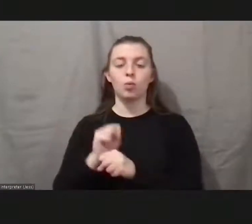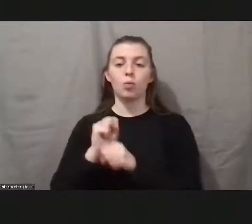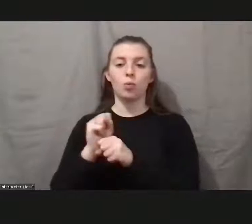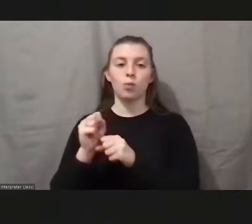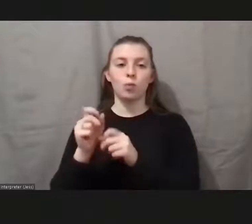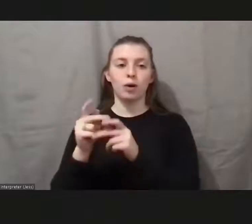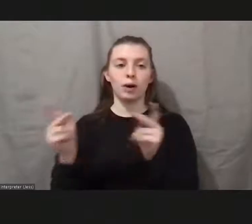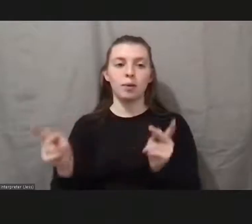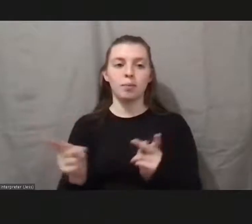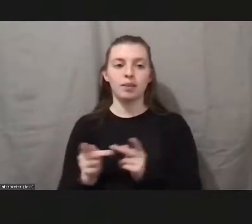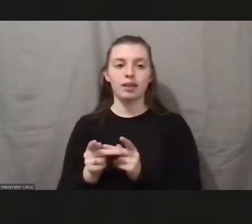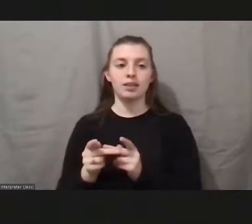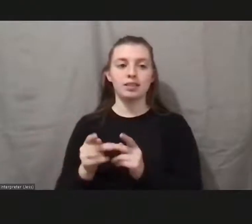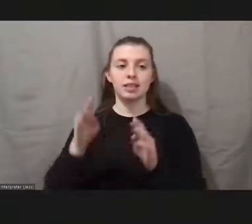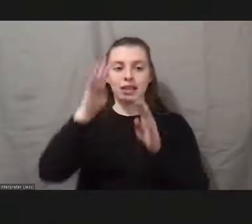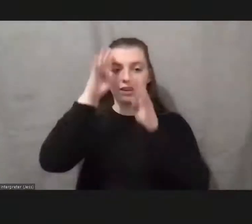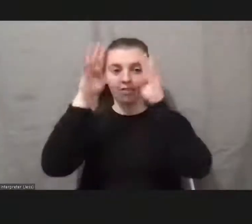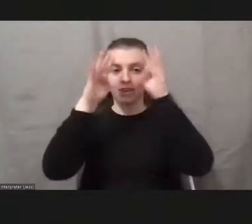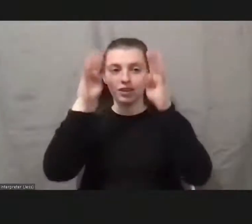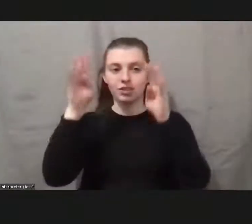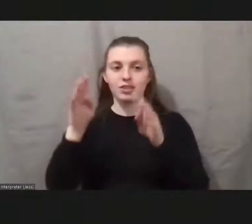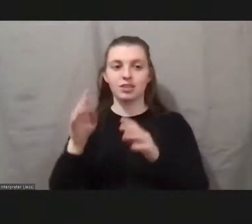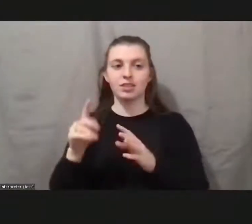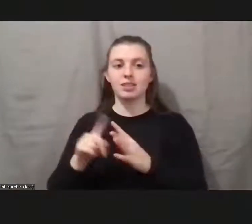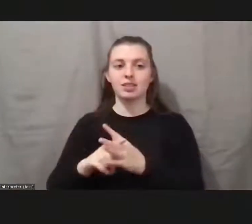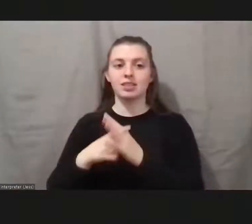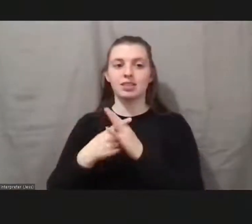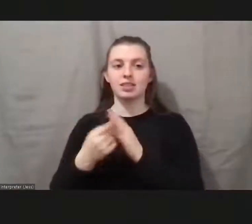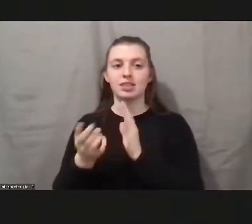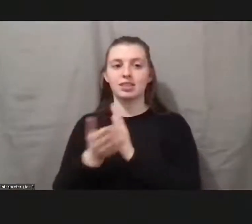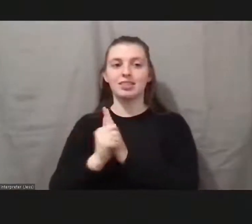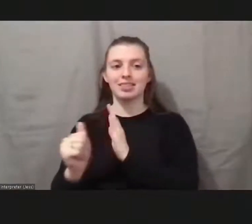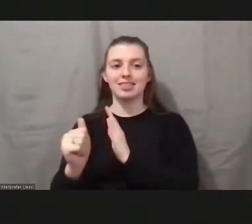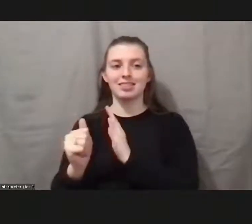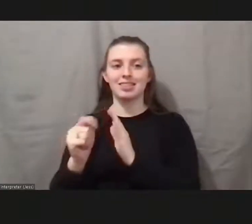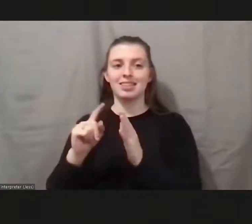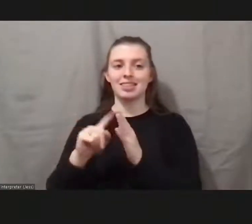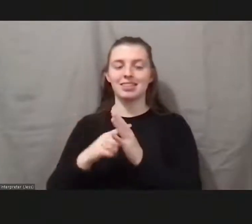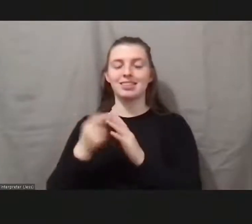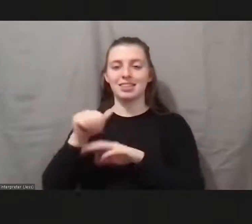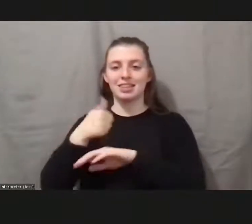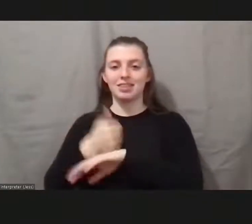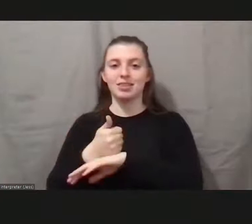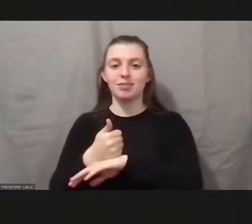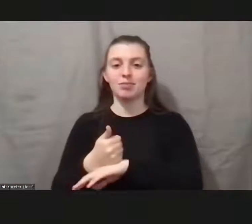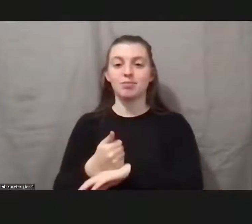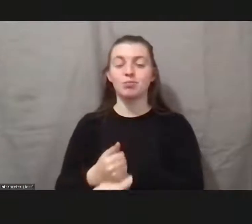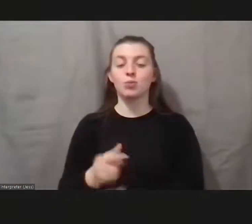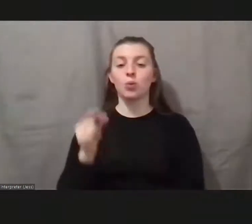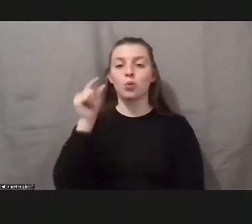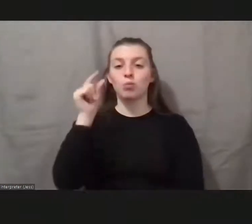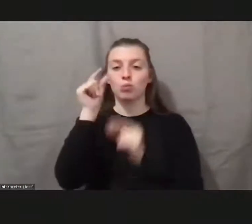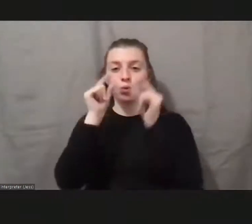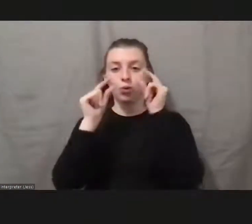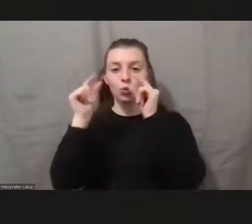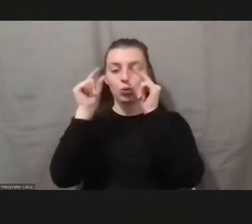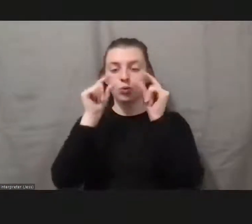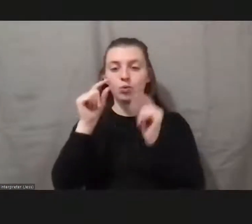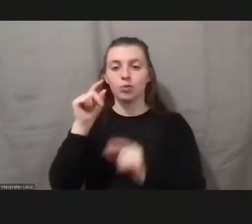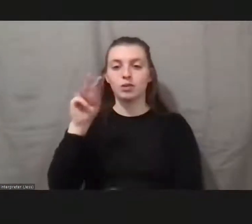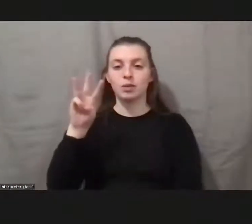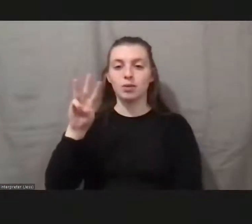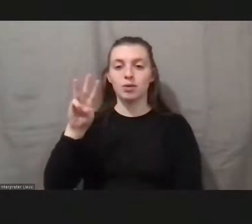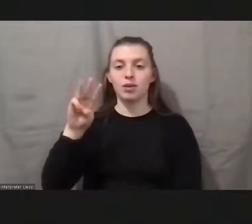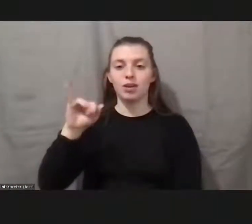and Skills Incentive. Big, long word, but I promise if you Google WIPC, W-I-P-S-I, you will find